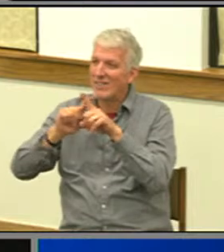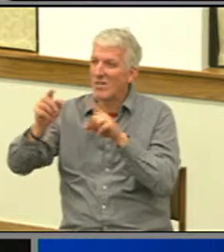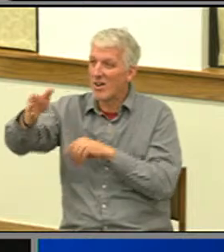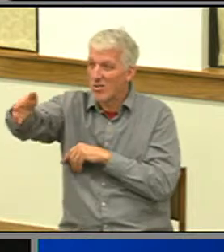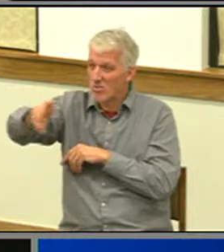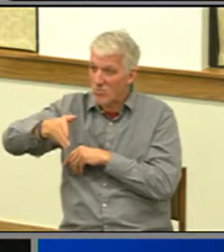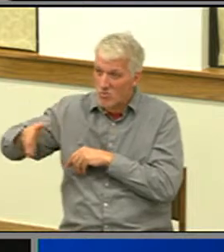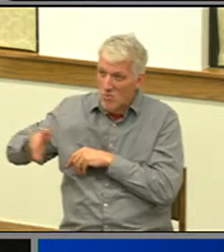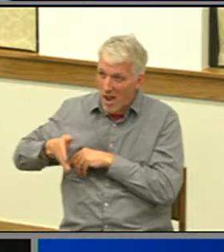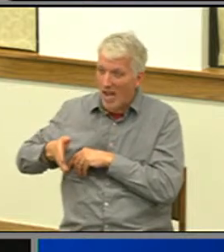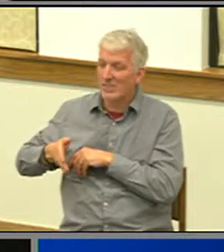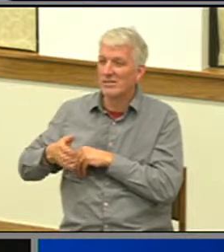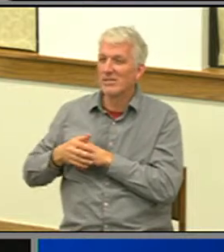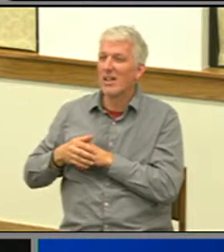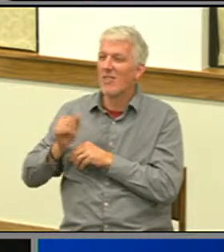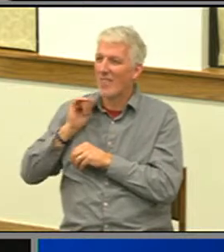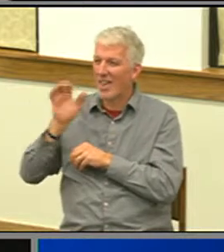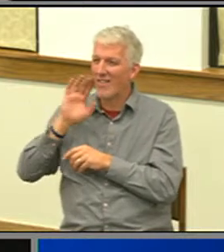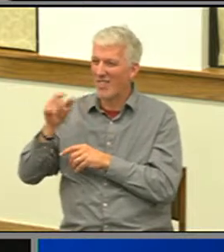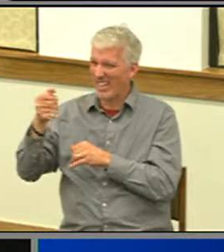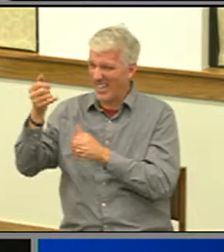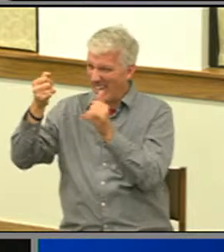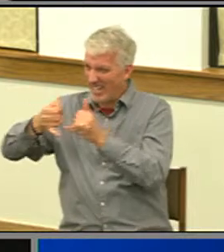the existing road, are sealed.